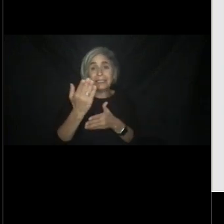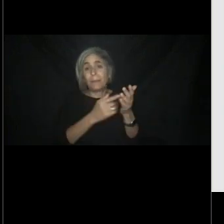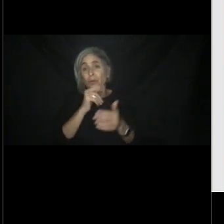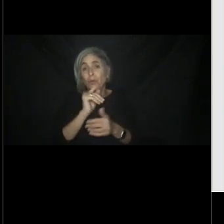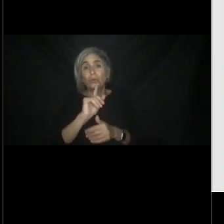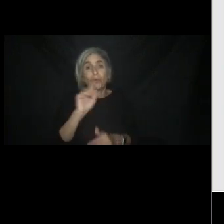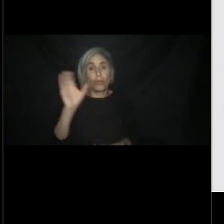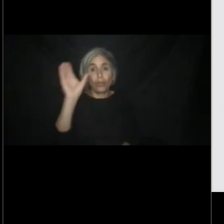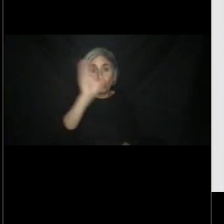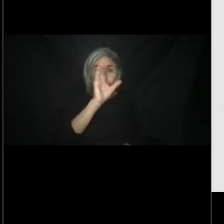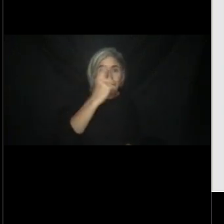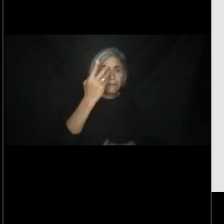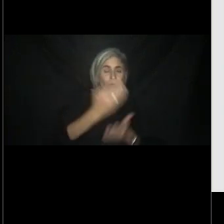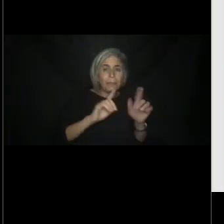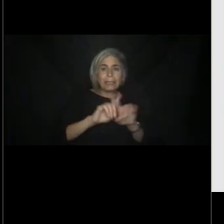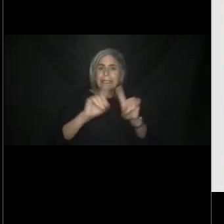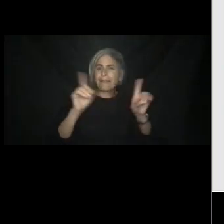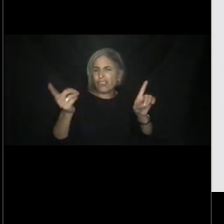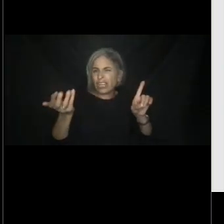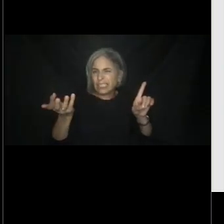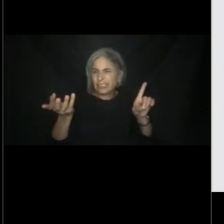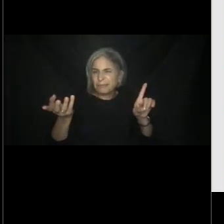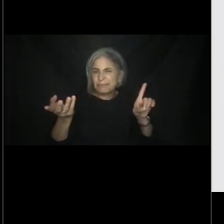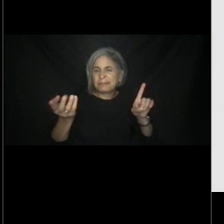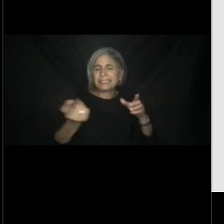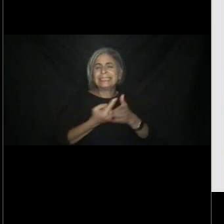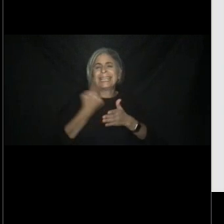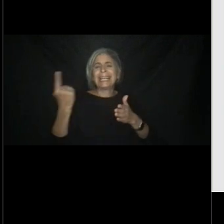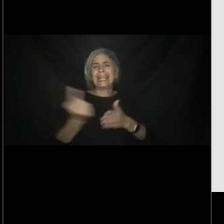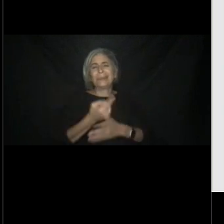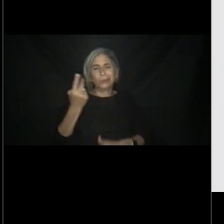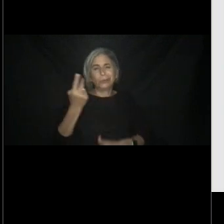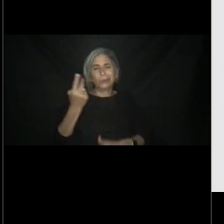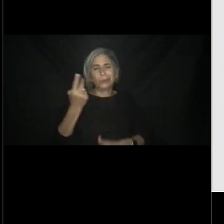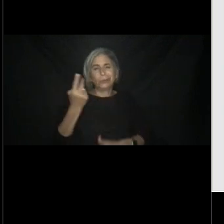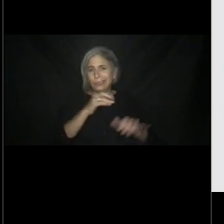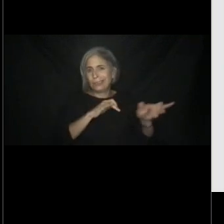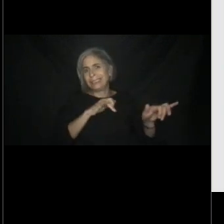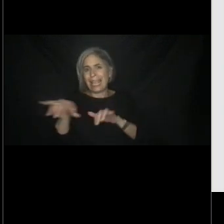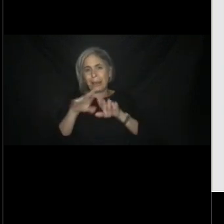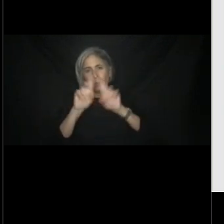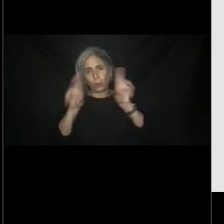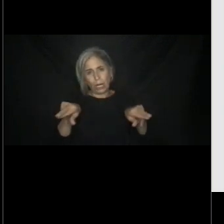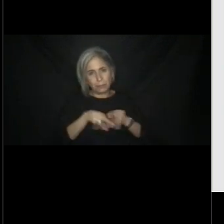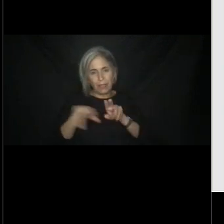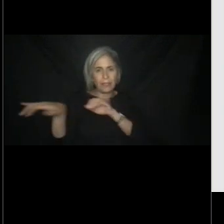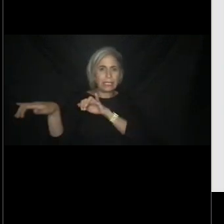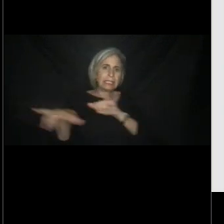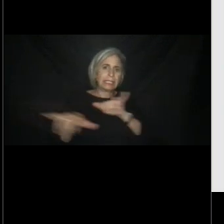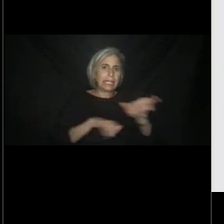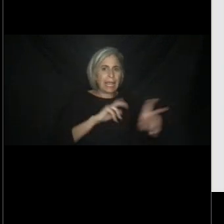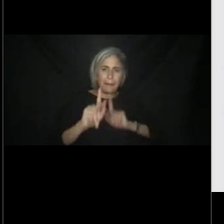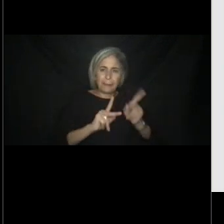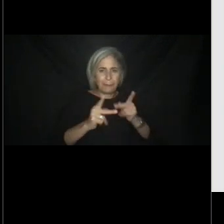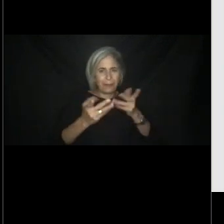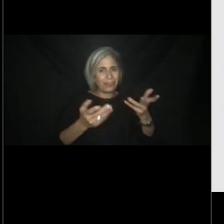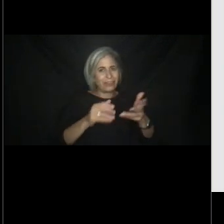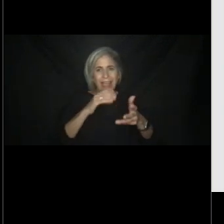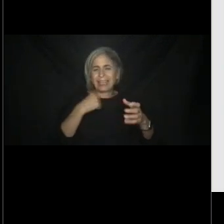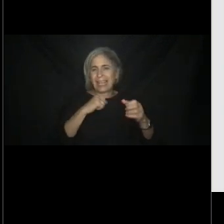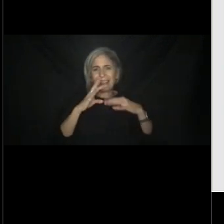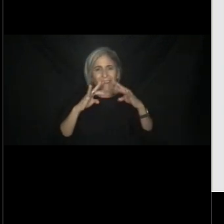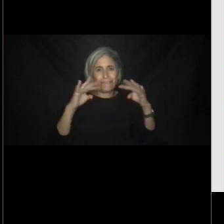there looking for something different. So sometimes you're seeing the same resumes, you're seeing the same people coming across your desk. And so maybe you're not getting that